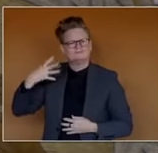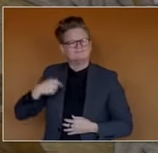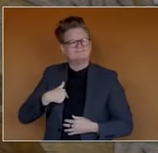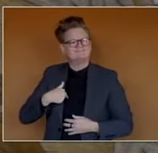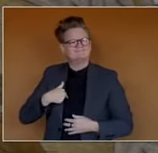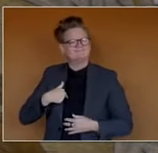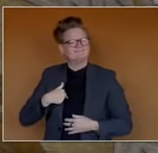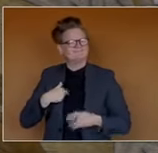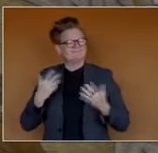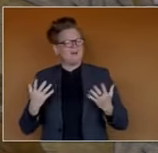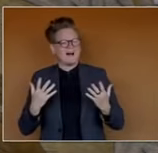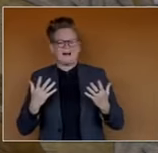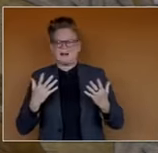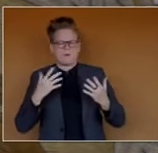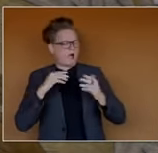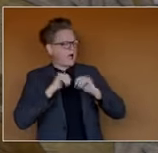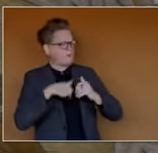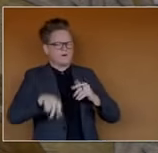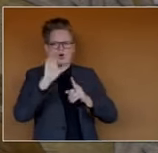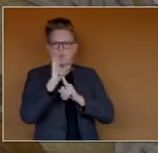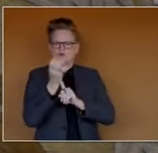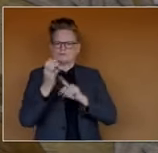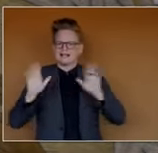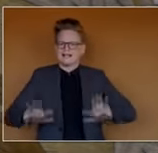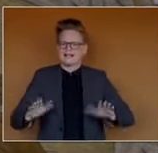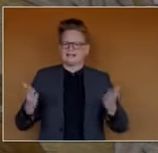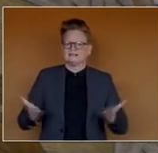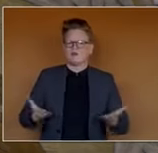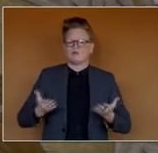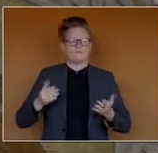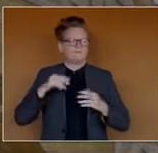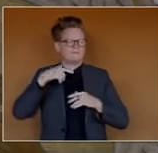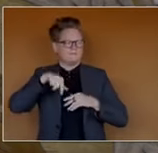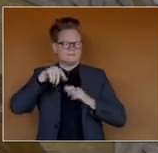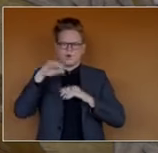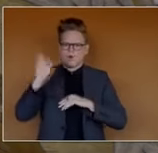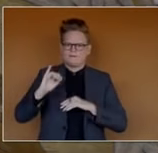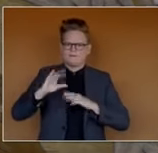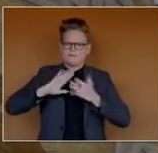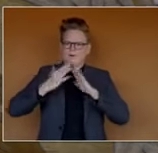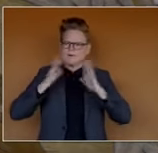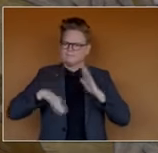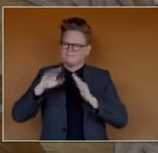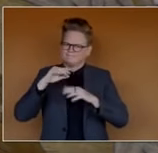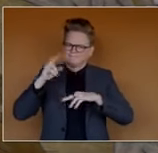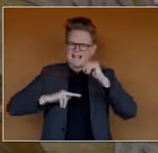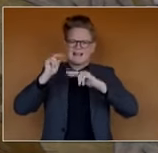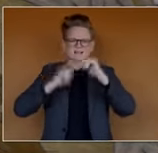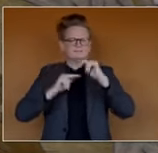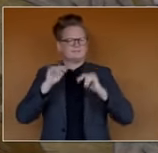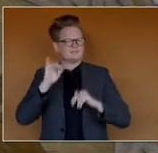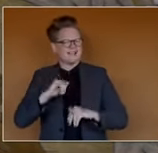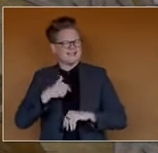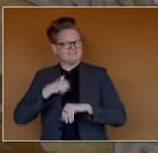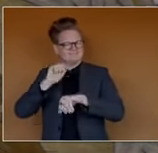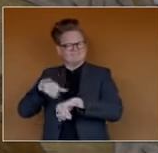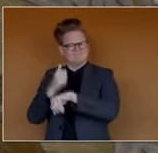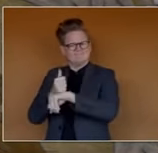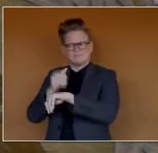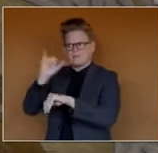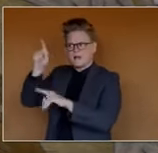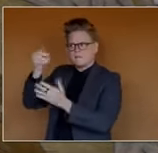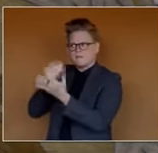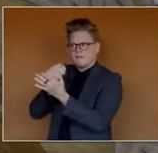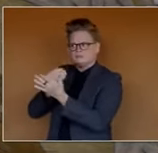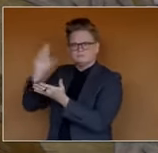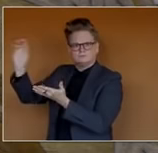my family even got here. That's what we're trying to lay down in this budget. We know we have a historic opportunity. You're going to hear about the